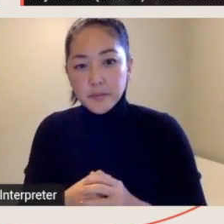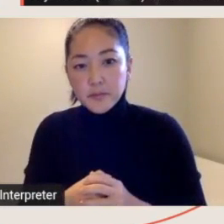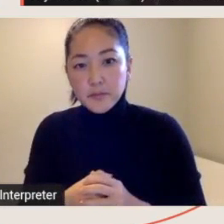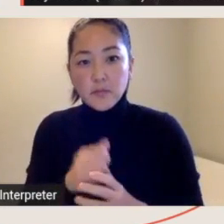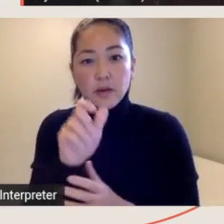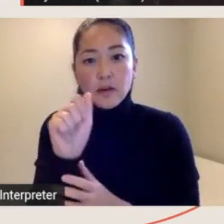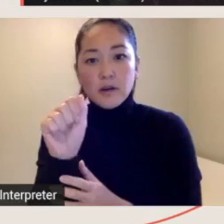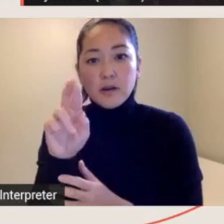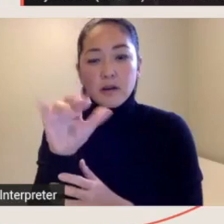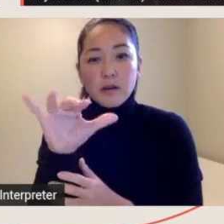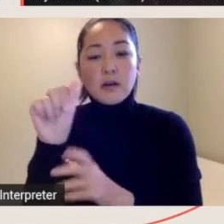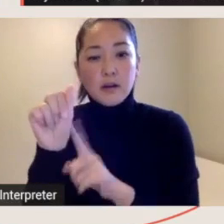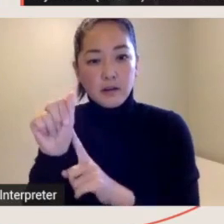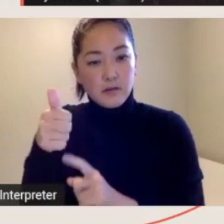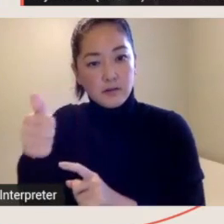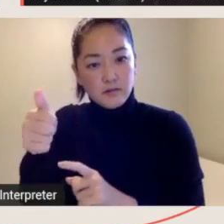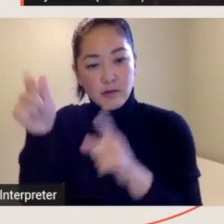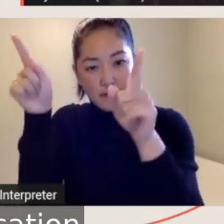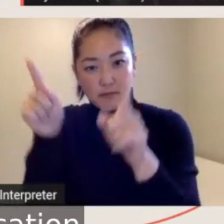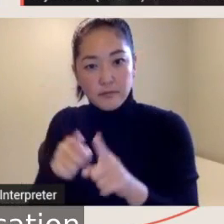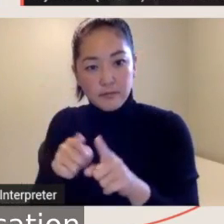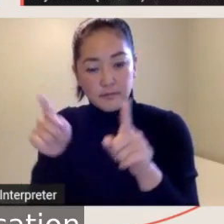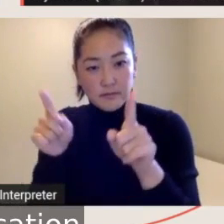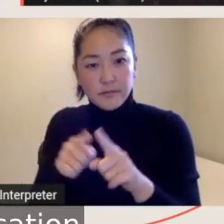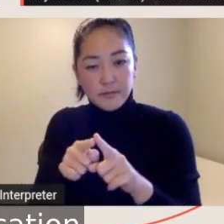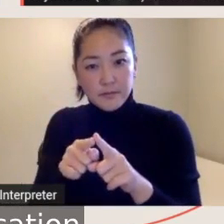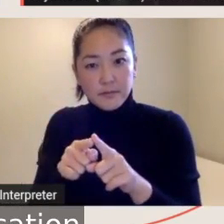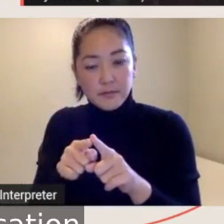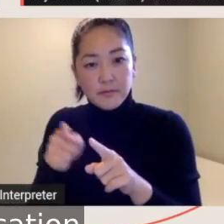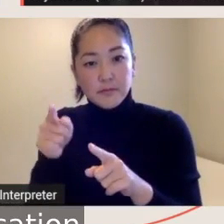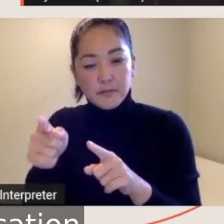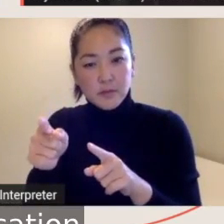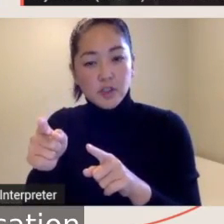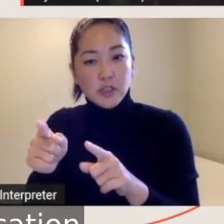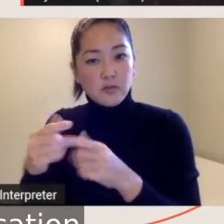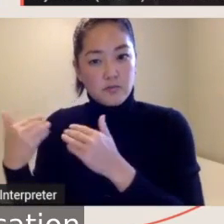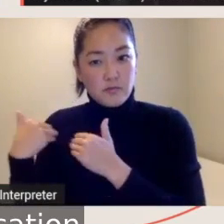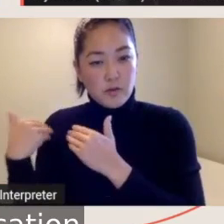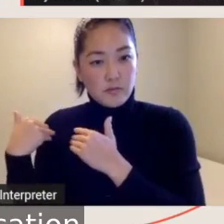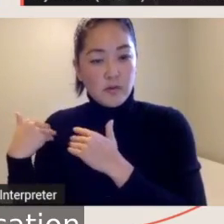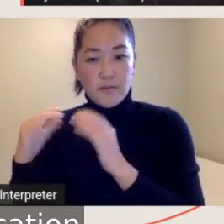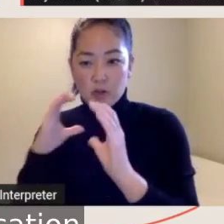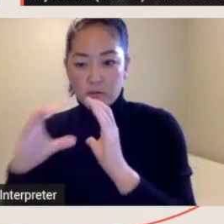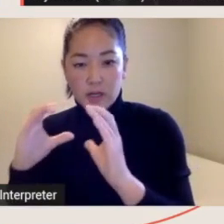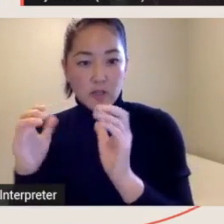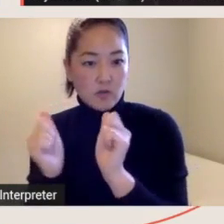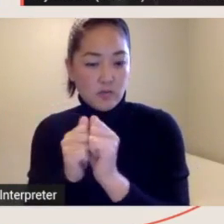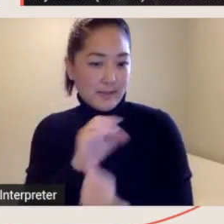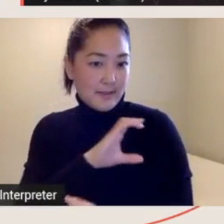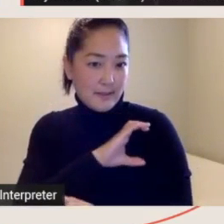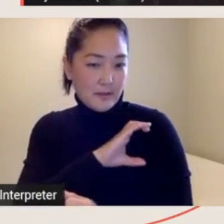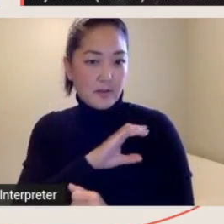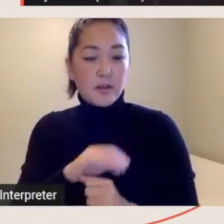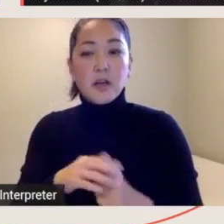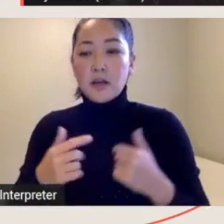Aria, being from India, she dealt with the communication with the characters. I was dealing with